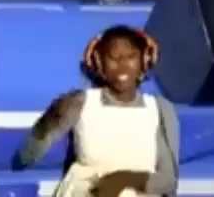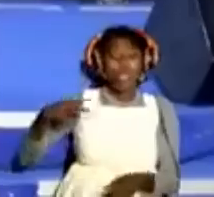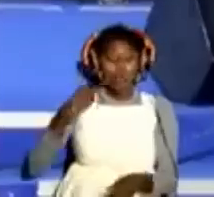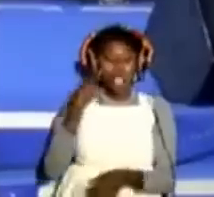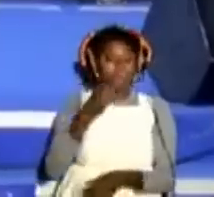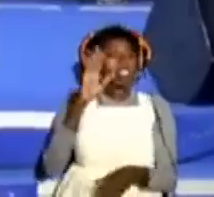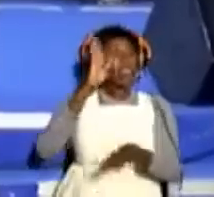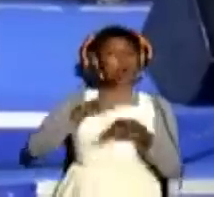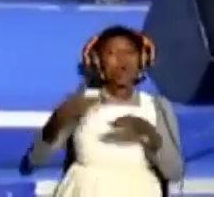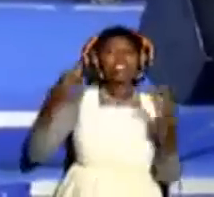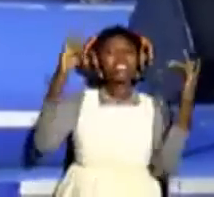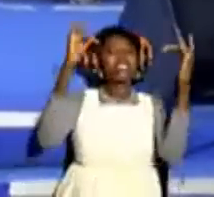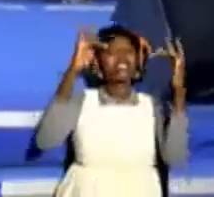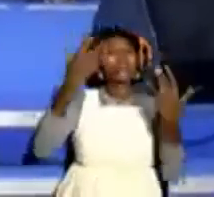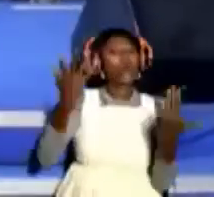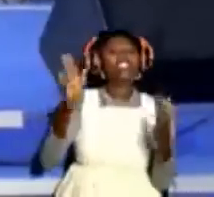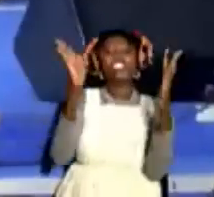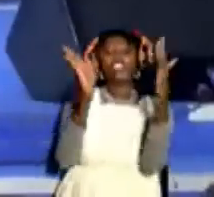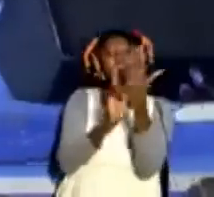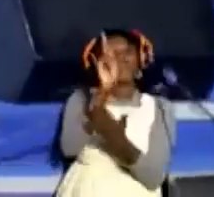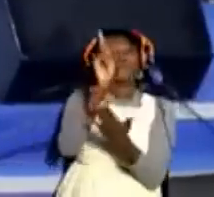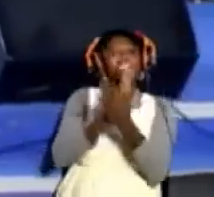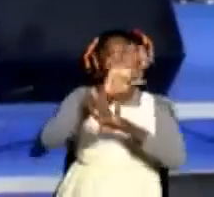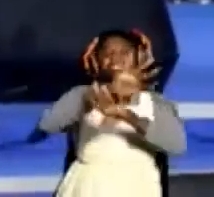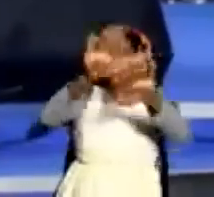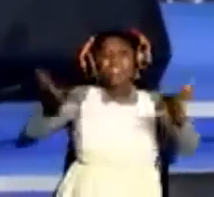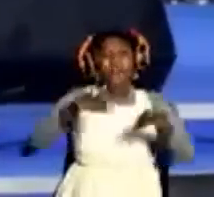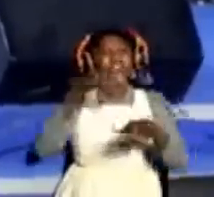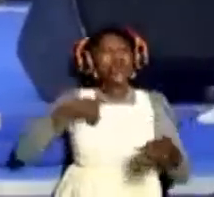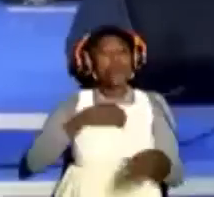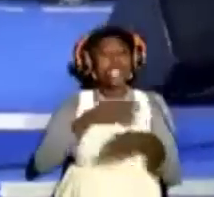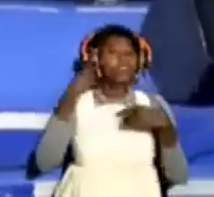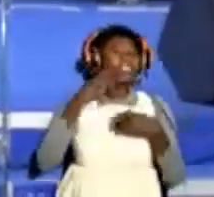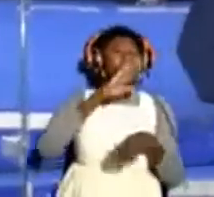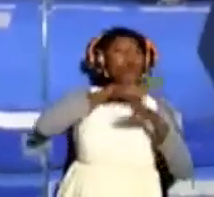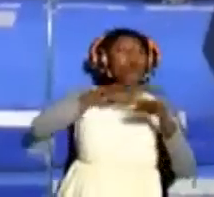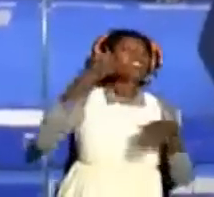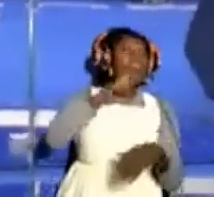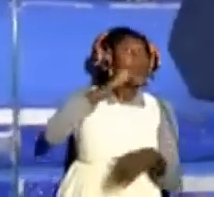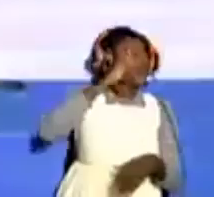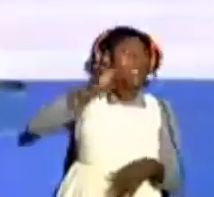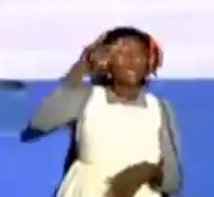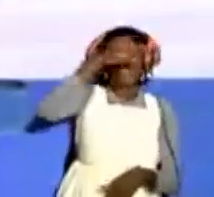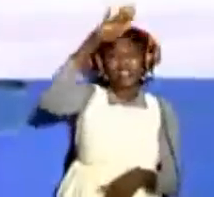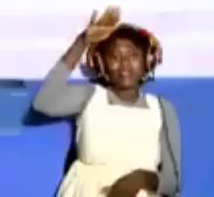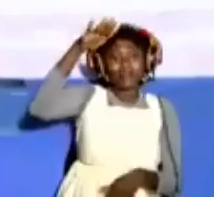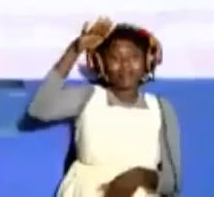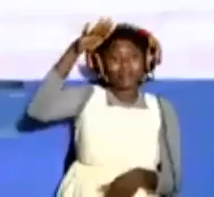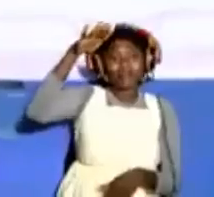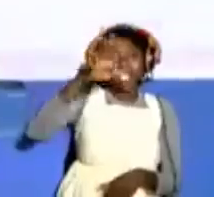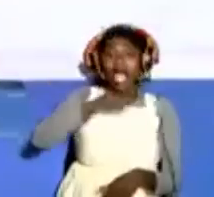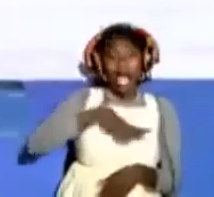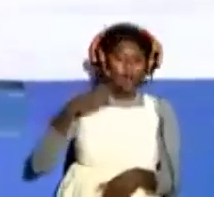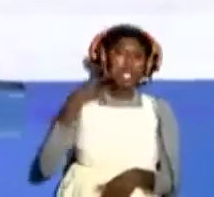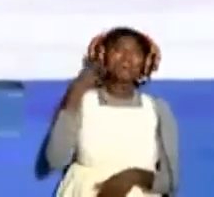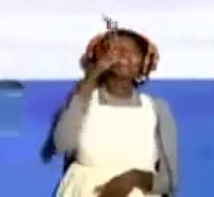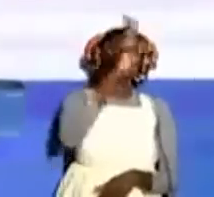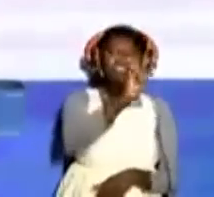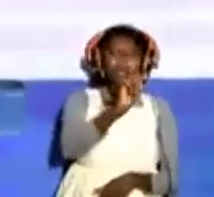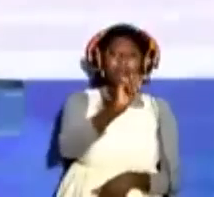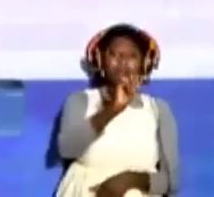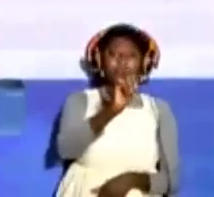found them on the campuses. We have found them among women. And we have found